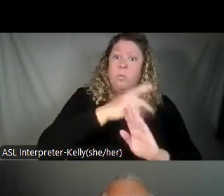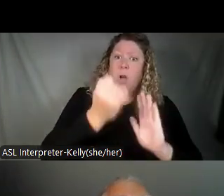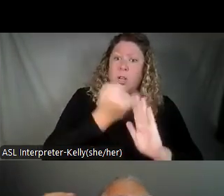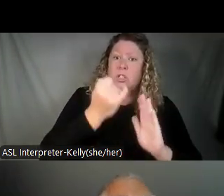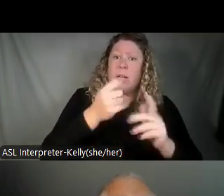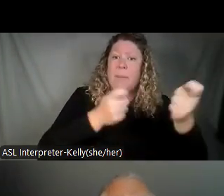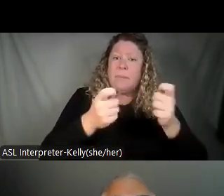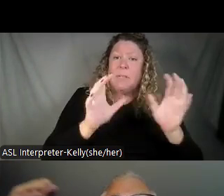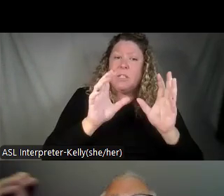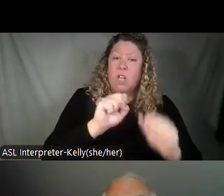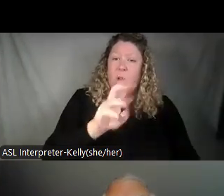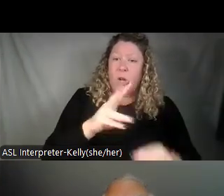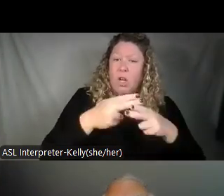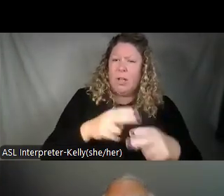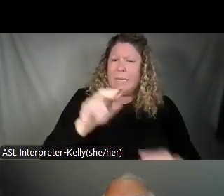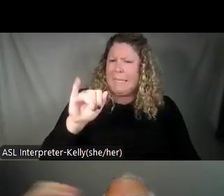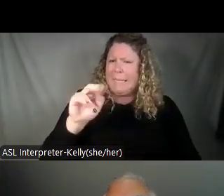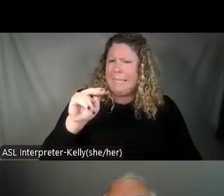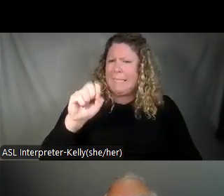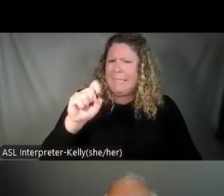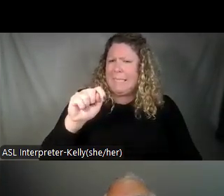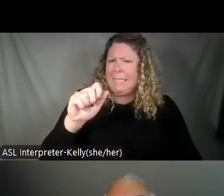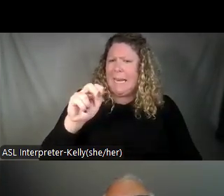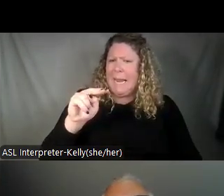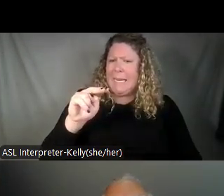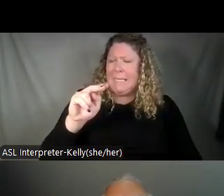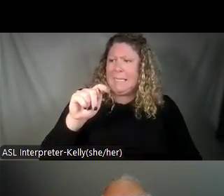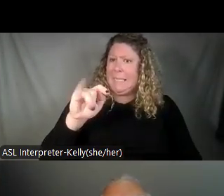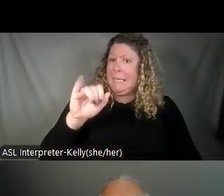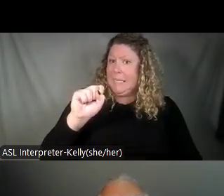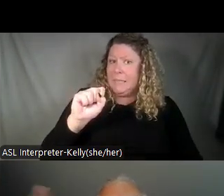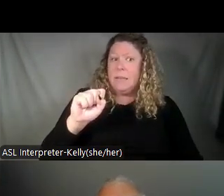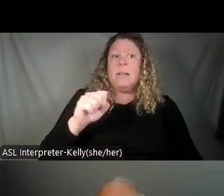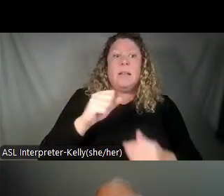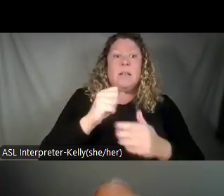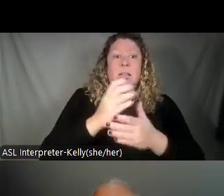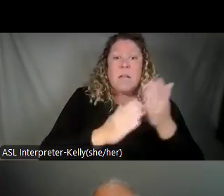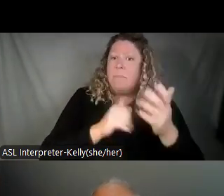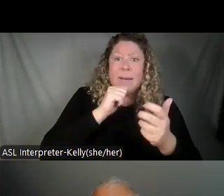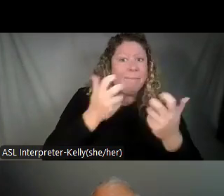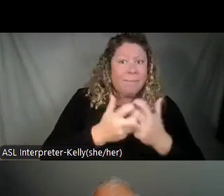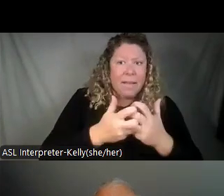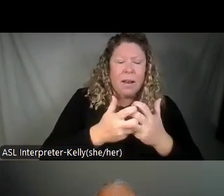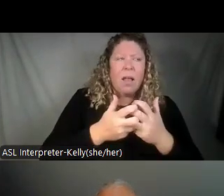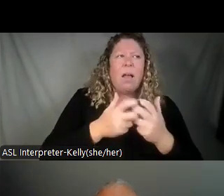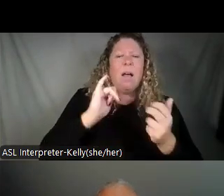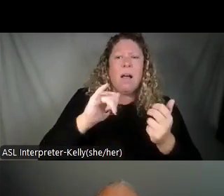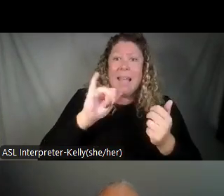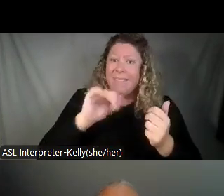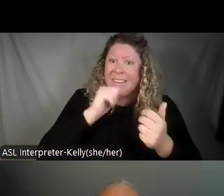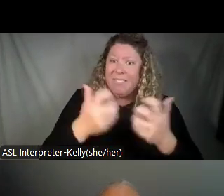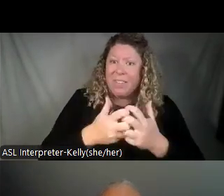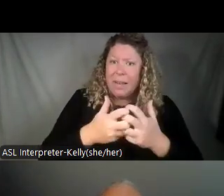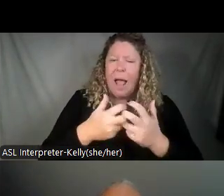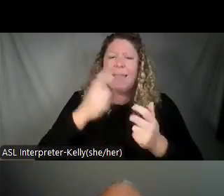Instantis. Some of them did not. And looking back, these were more Agile type of projects, which don't